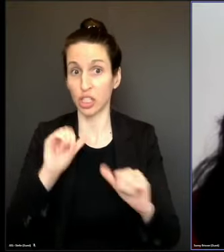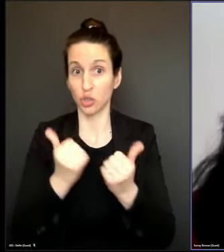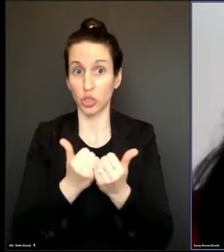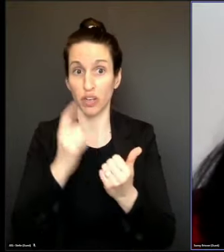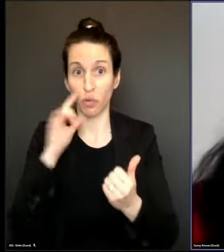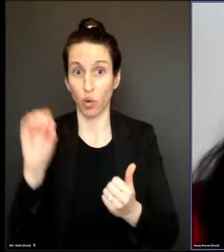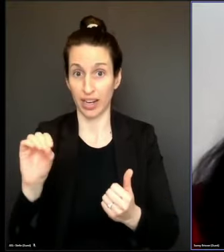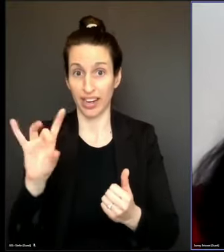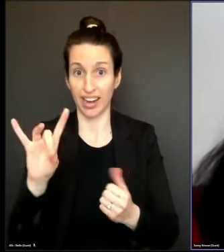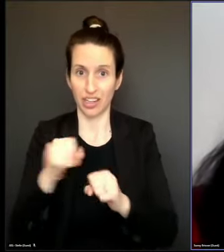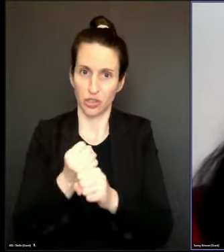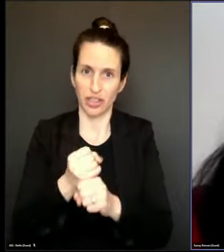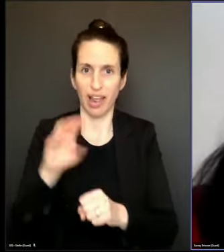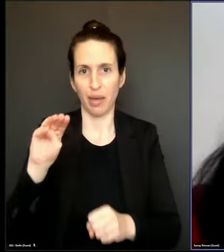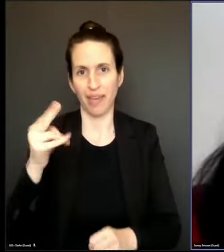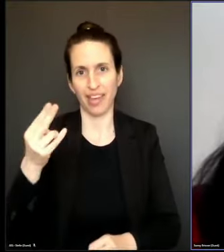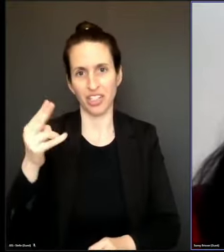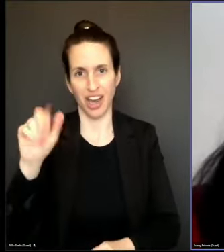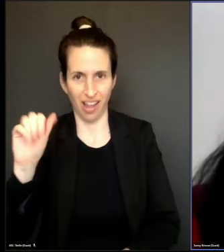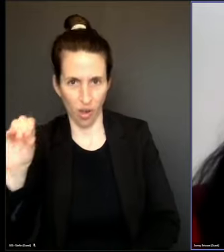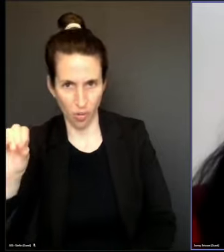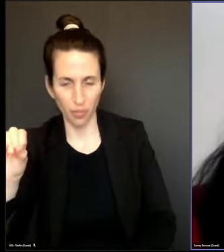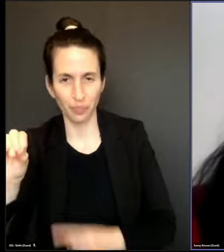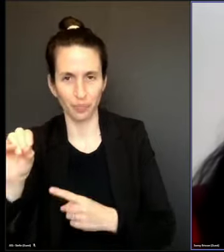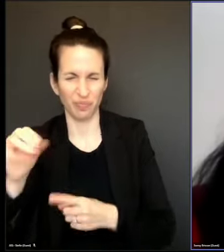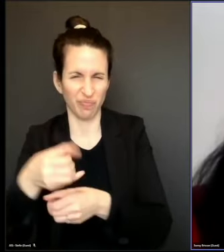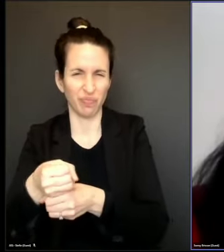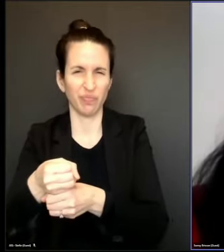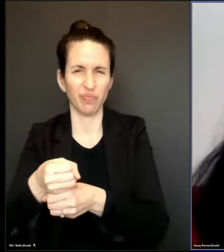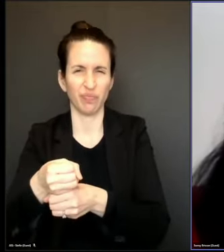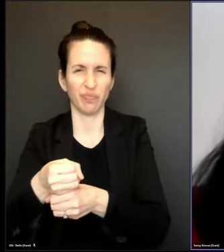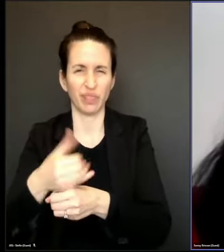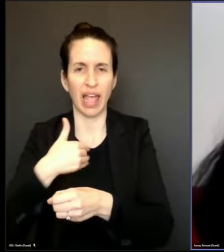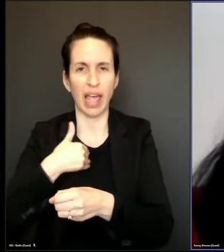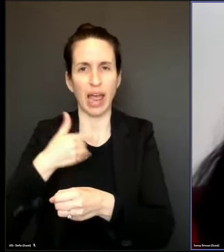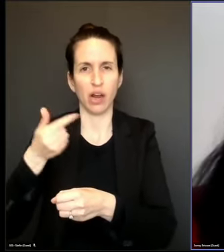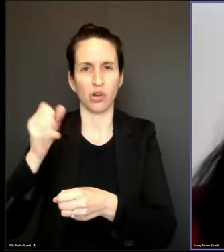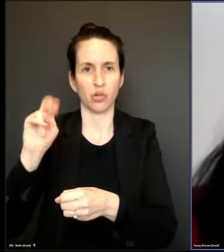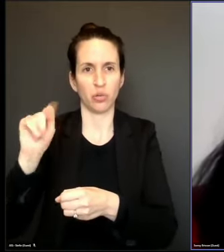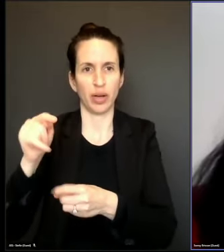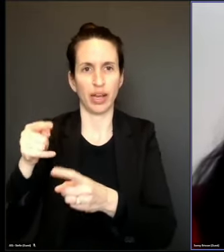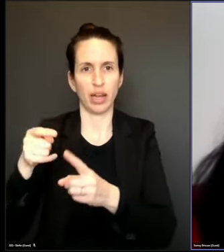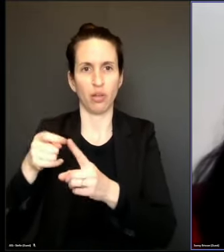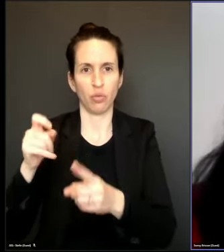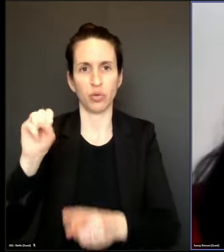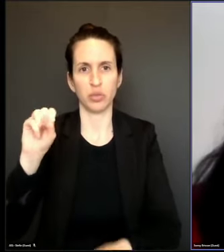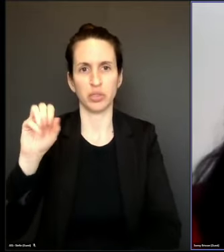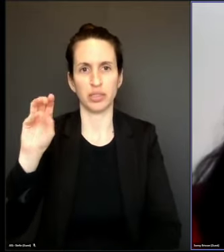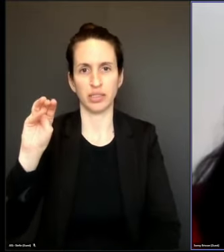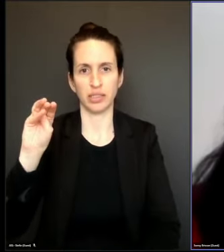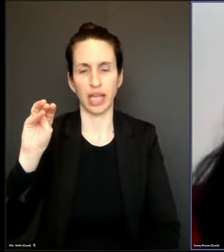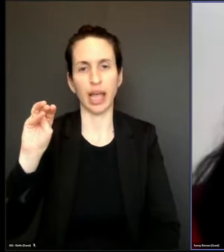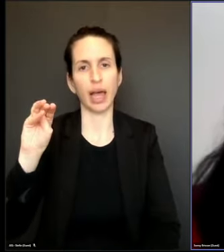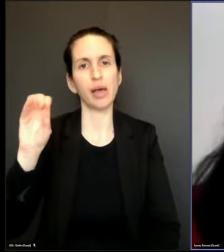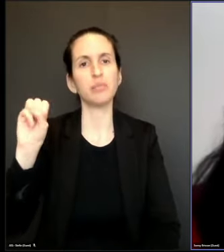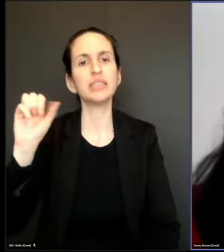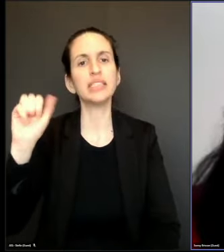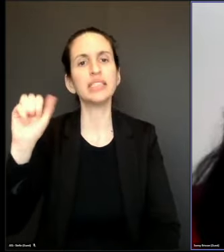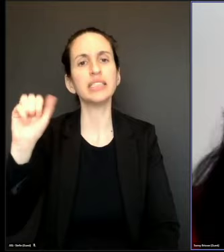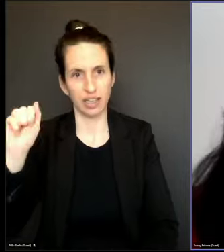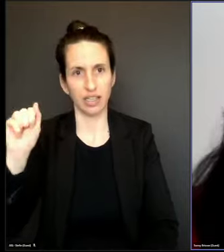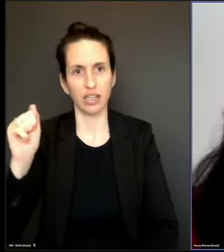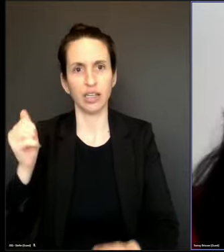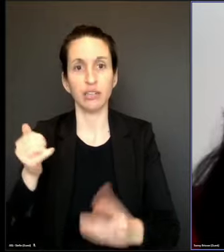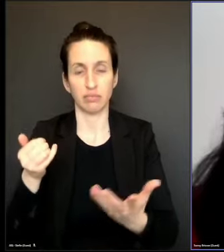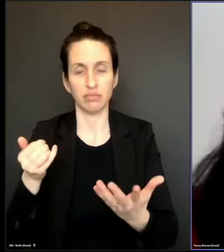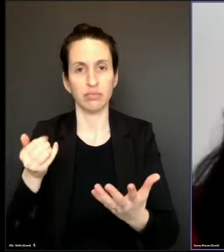MHAO for short held a grant through SAMHSA for a technical assistance center for 10 years. During that time, I was